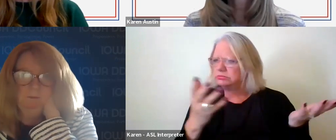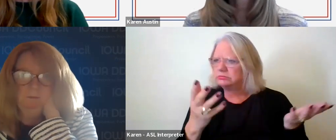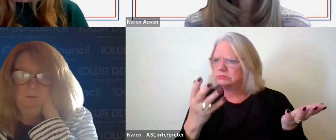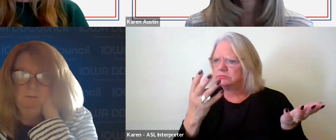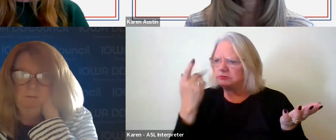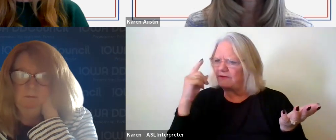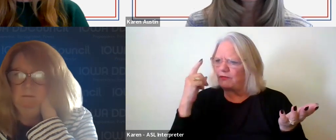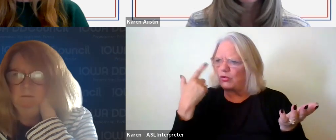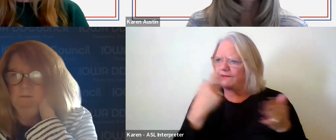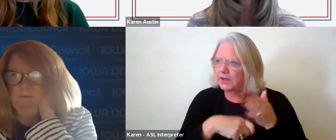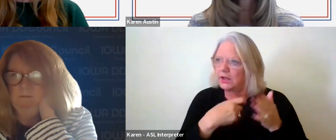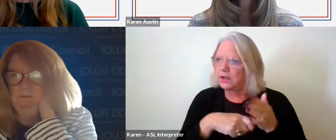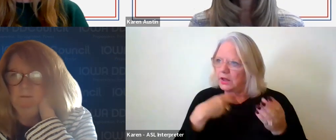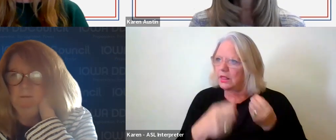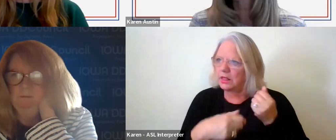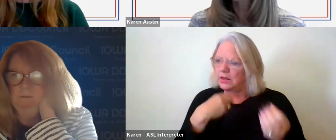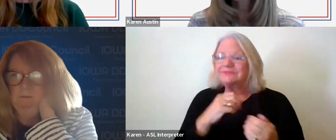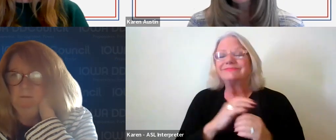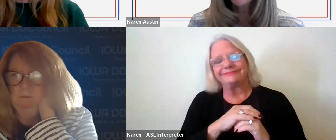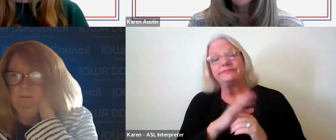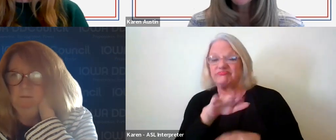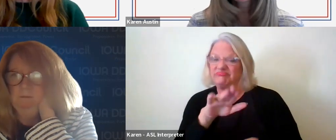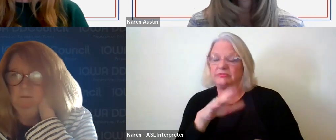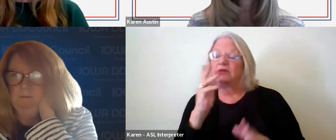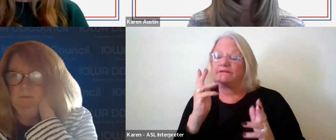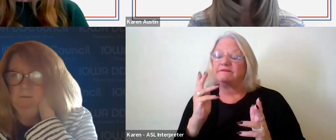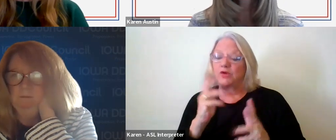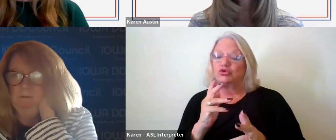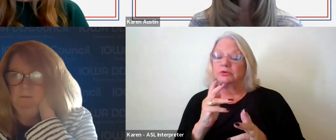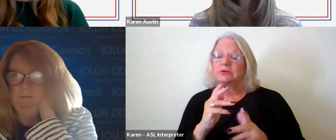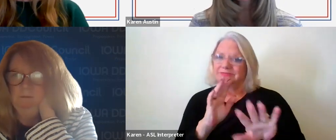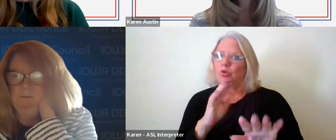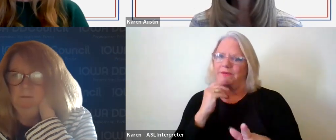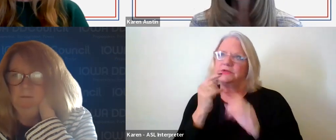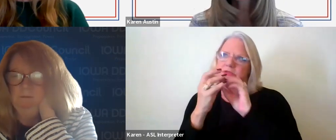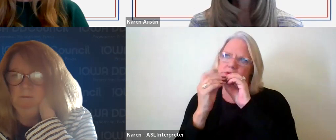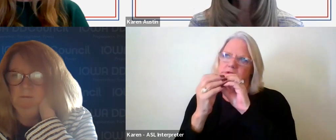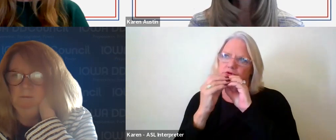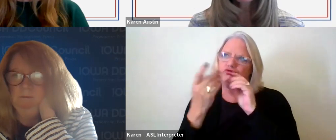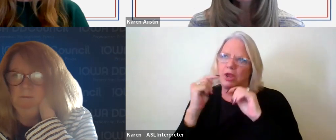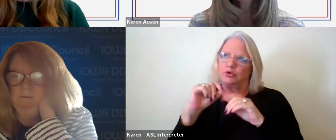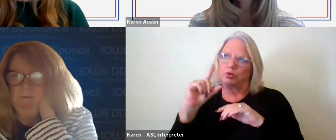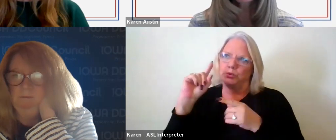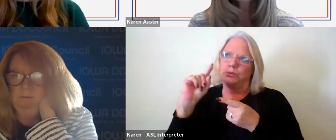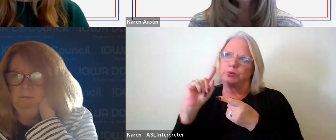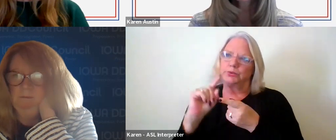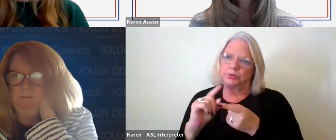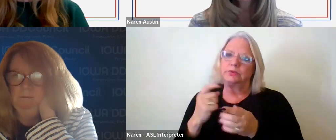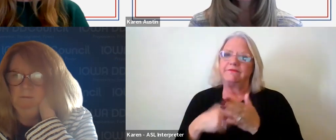Well, unfortunately, we have worked really hard to try to, again, that's one of the reasons why we